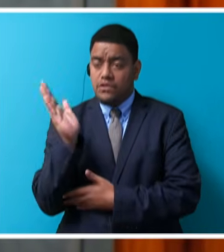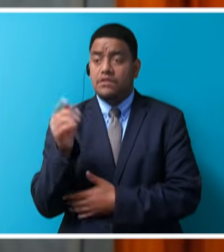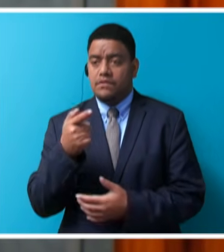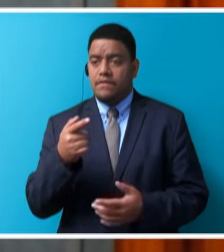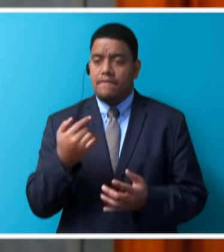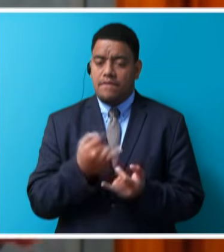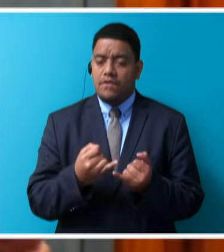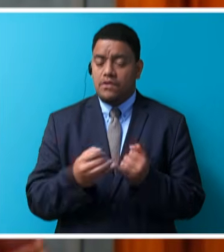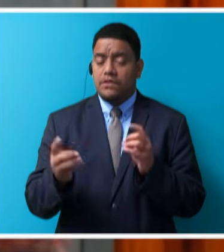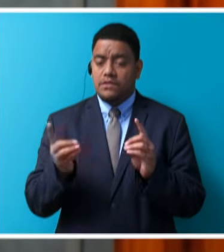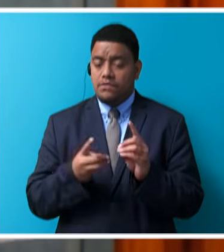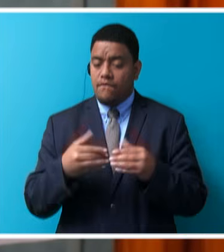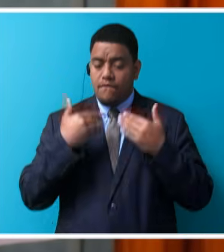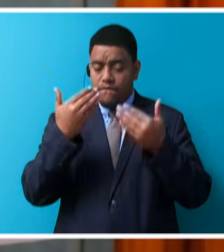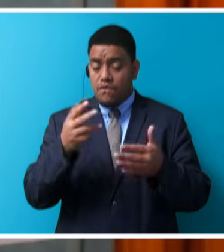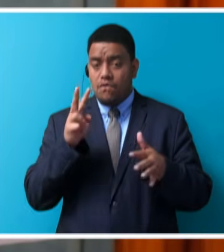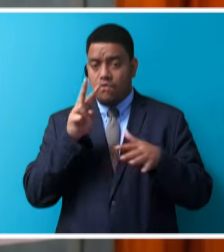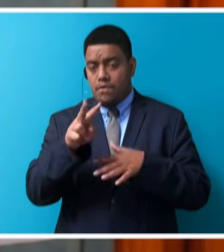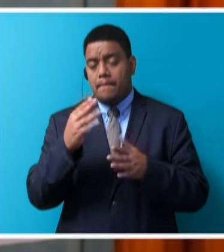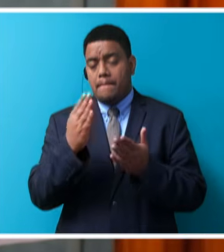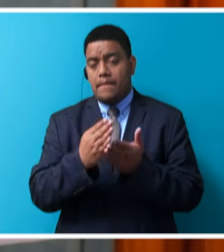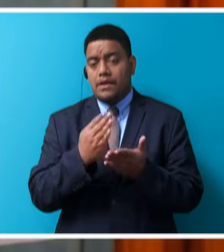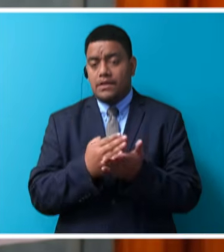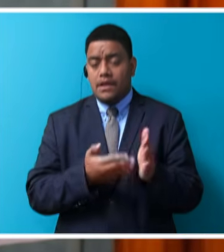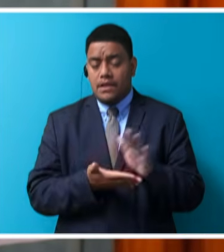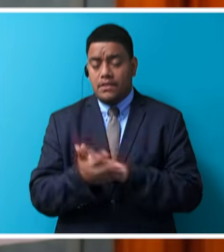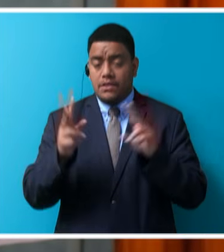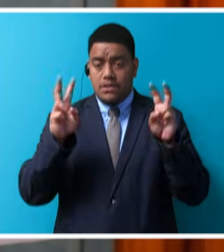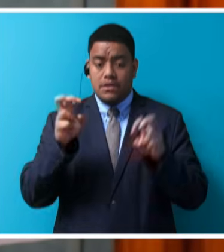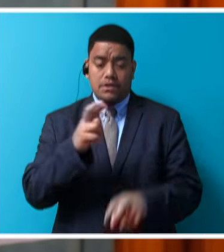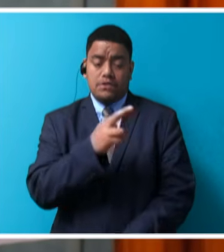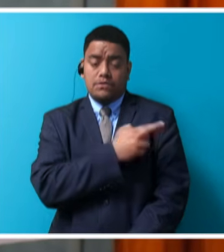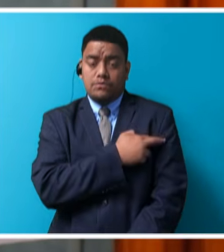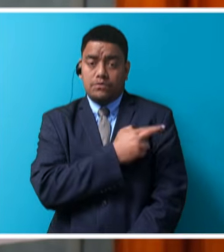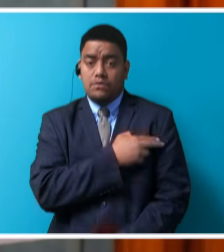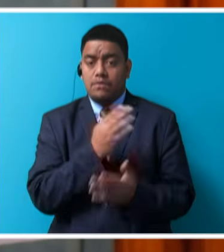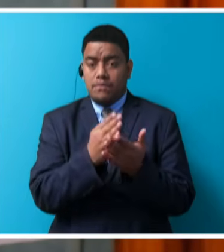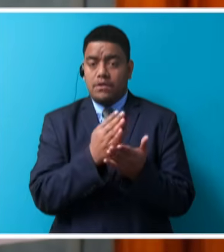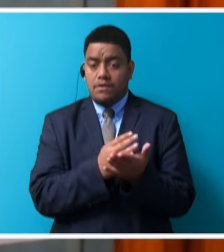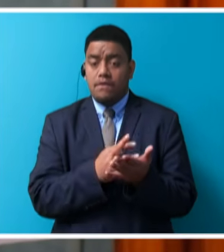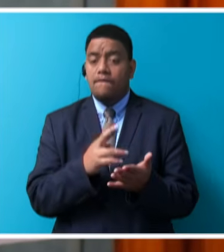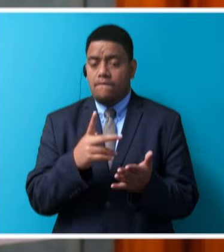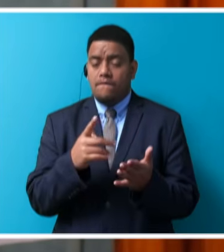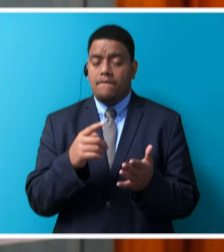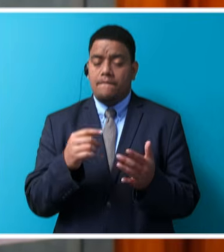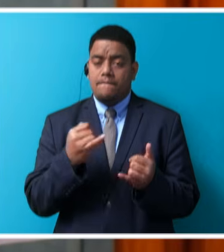disciplined and forward-looking budget under the theme, A Responsible Budget for a Sustainable